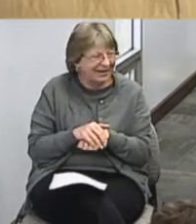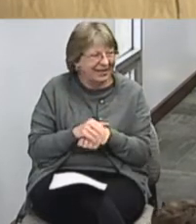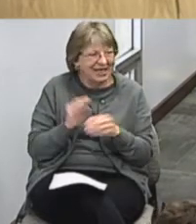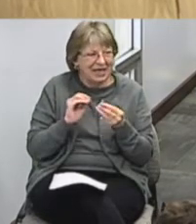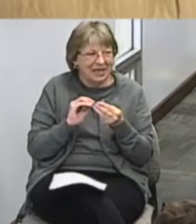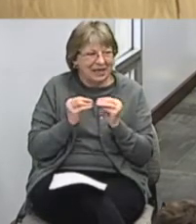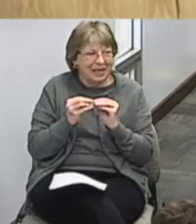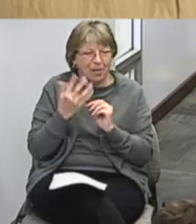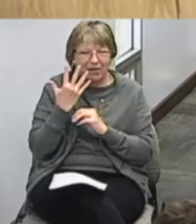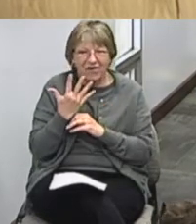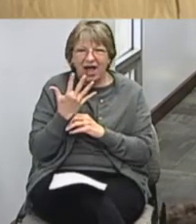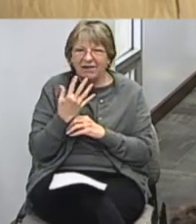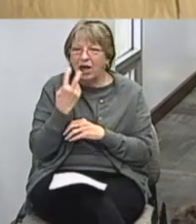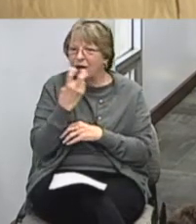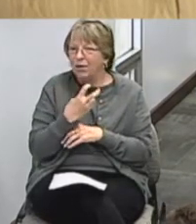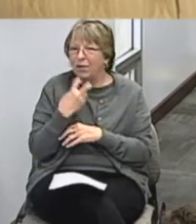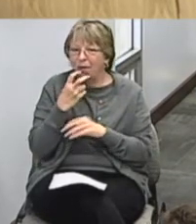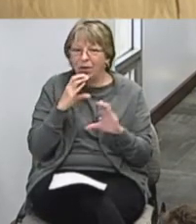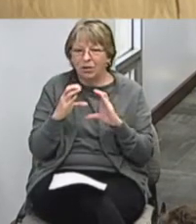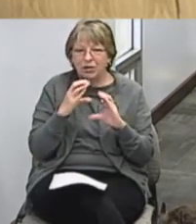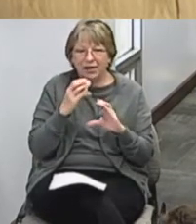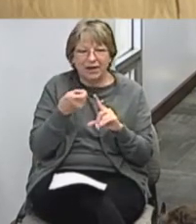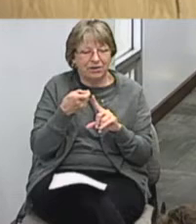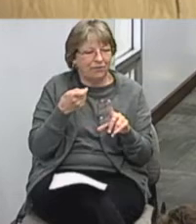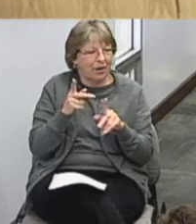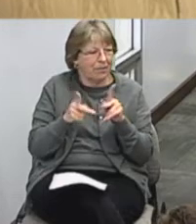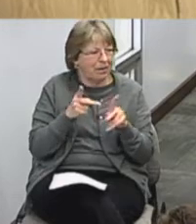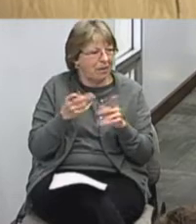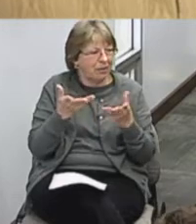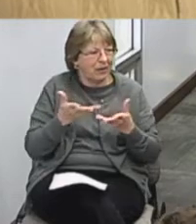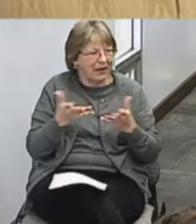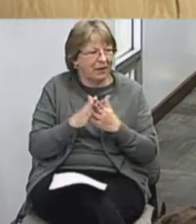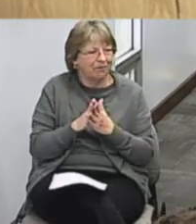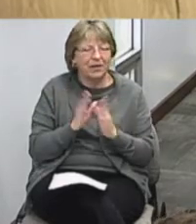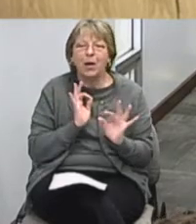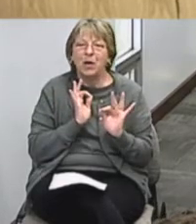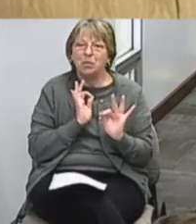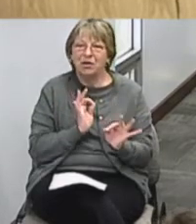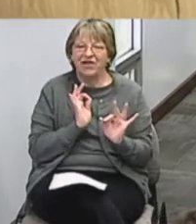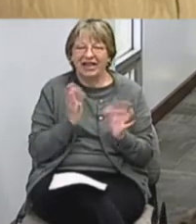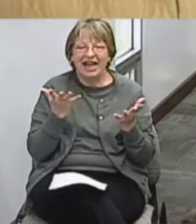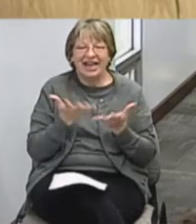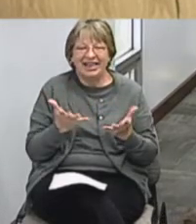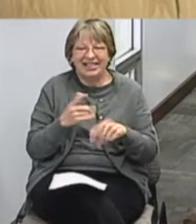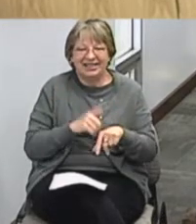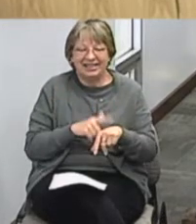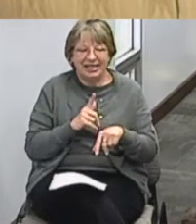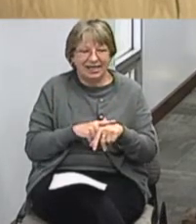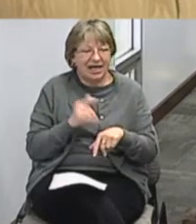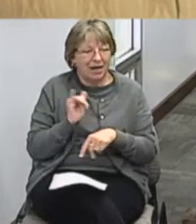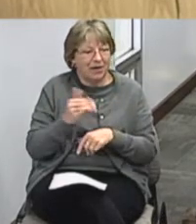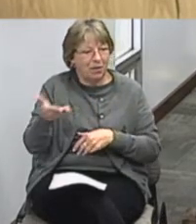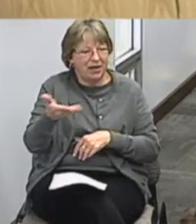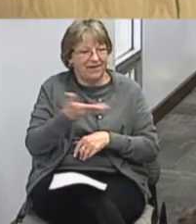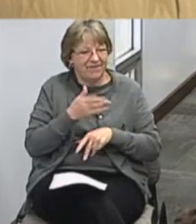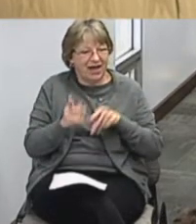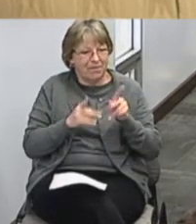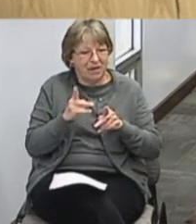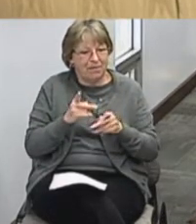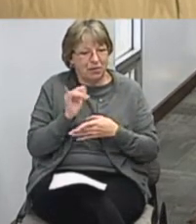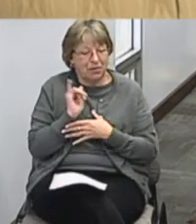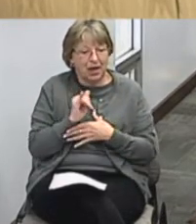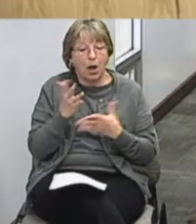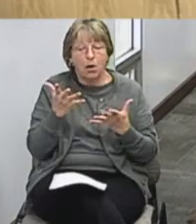5, oral communications from the audience. Perfect. This is the portion of the meeting where we invite those in the audience that have something they want to present